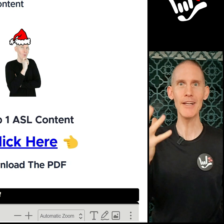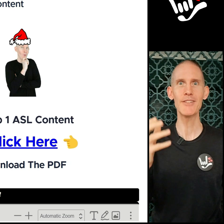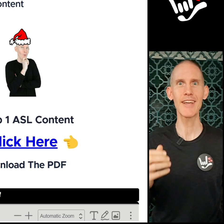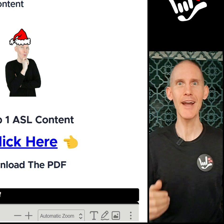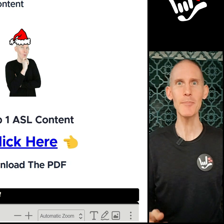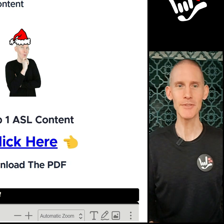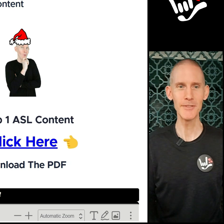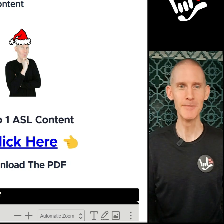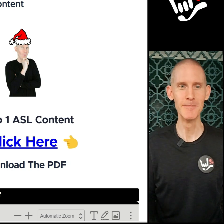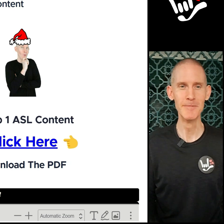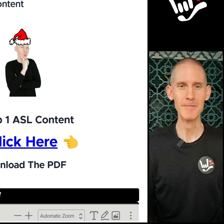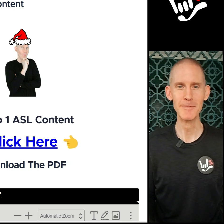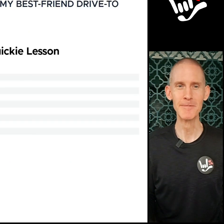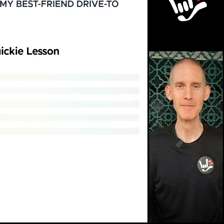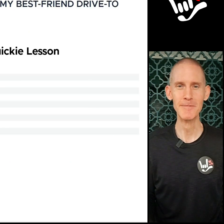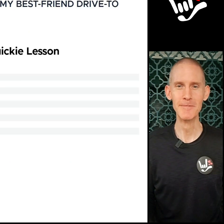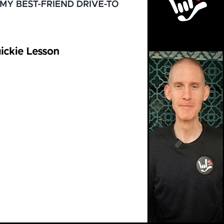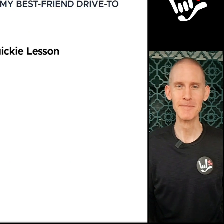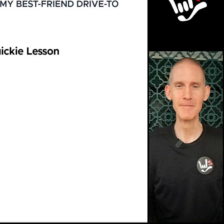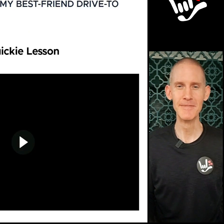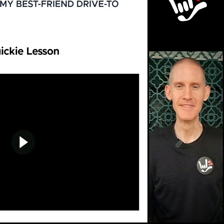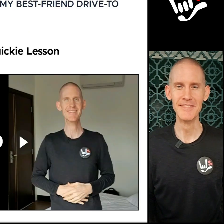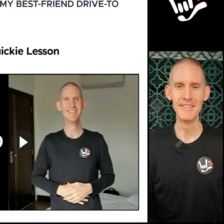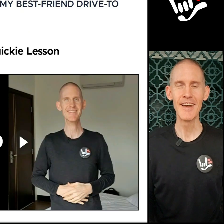where the magic happens.